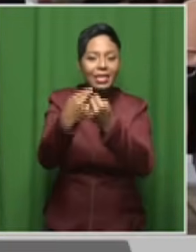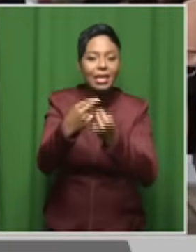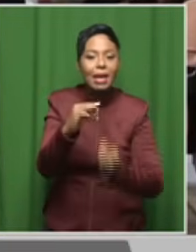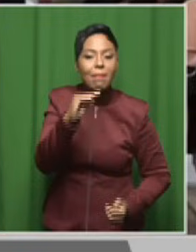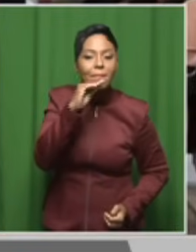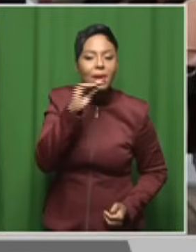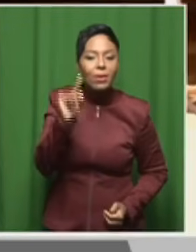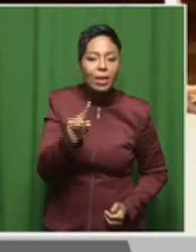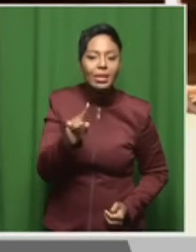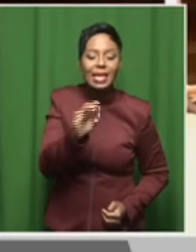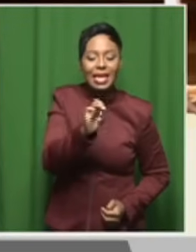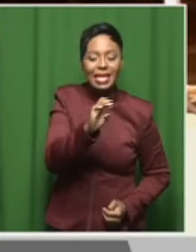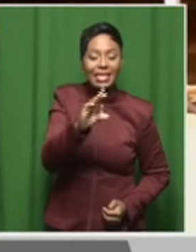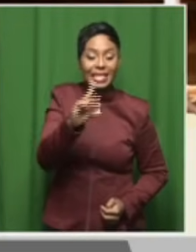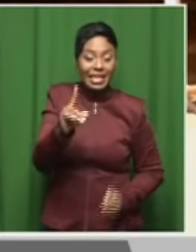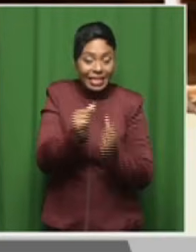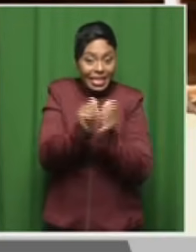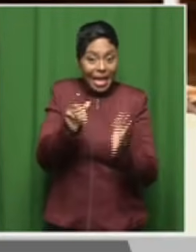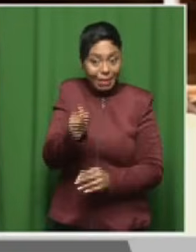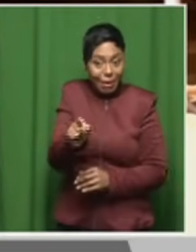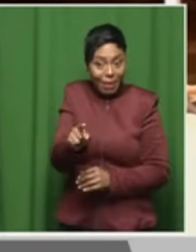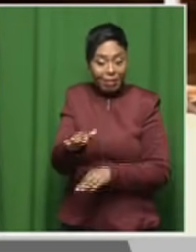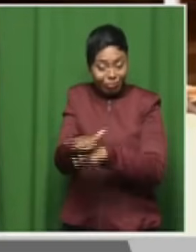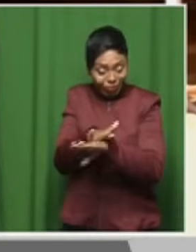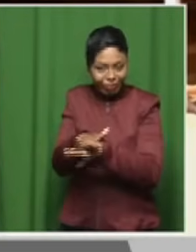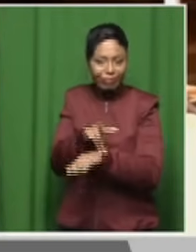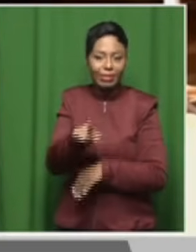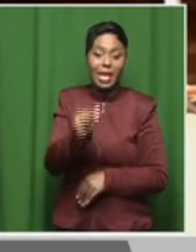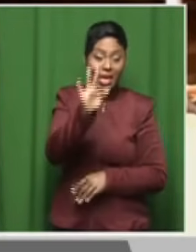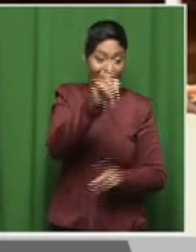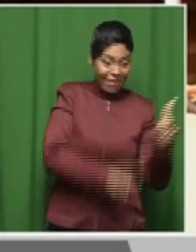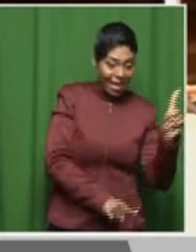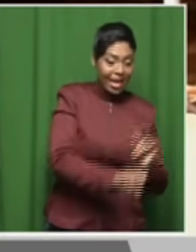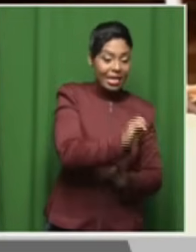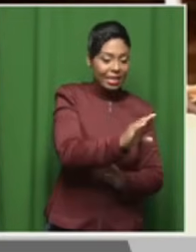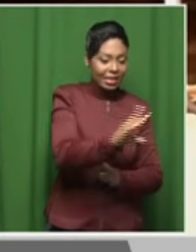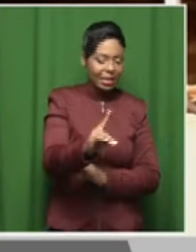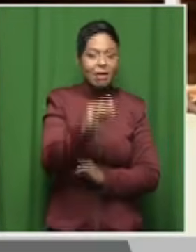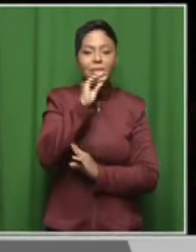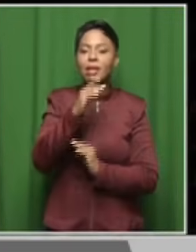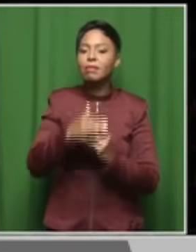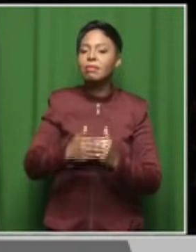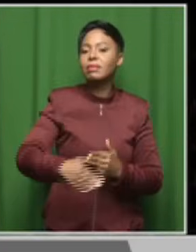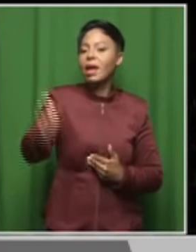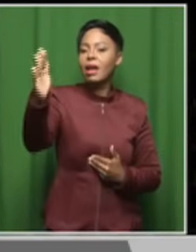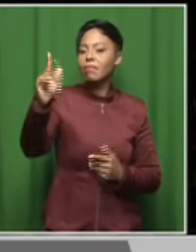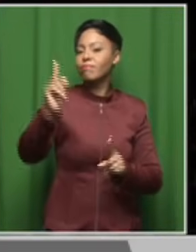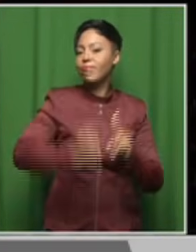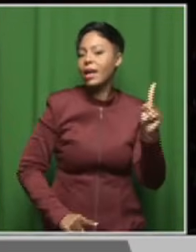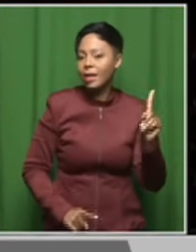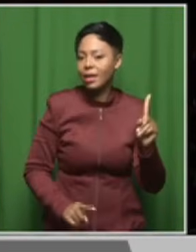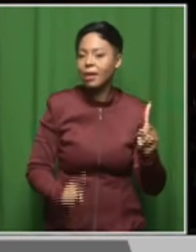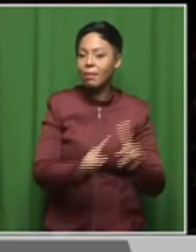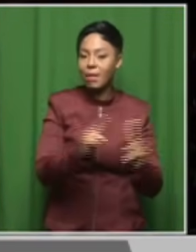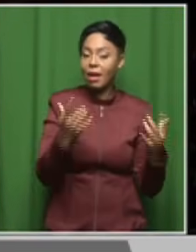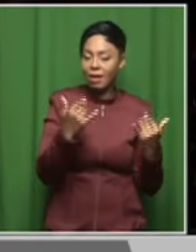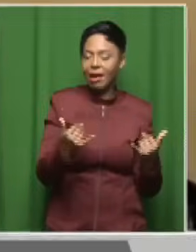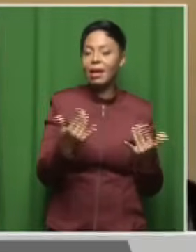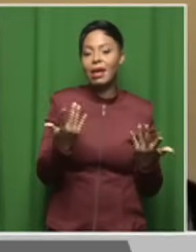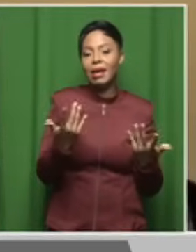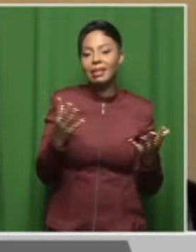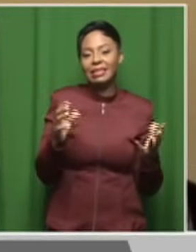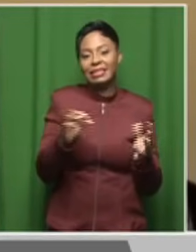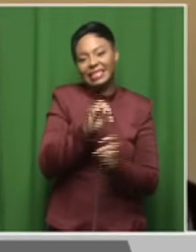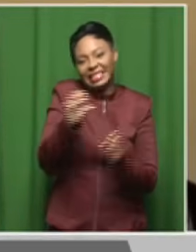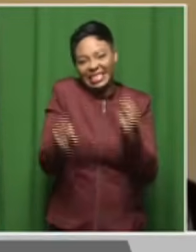get ECD right, failing which we will continue to lag. But unfortunately, we have to leave it there for